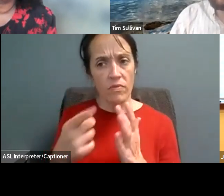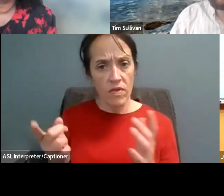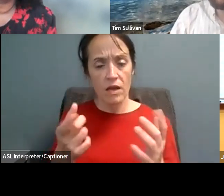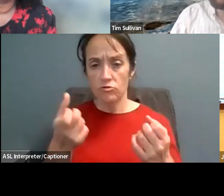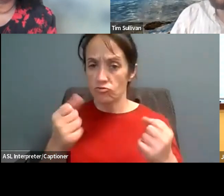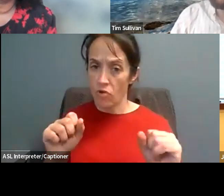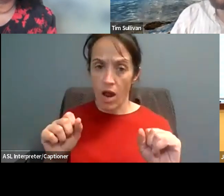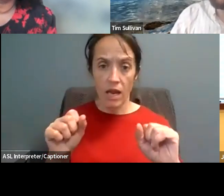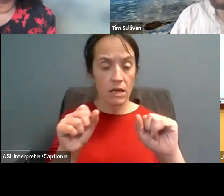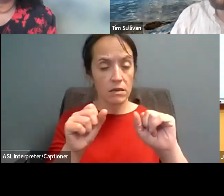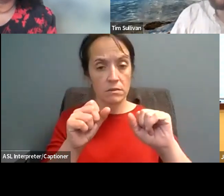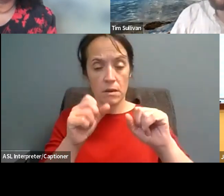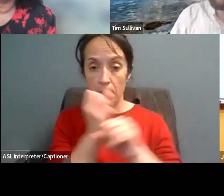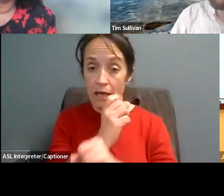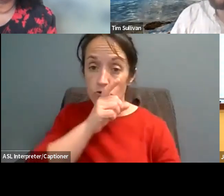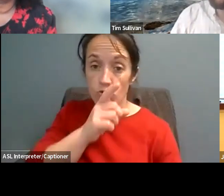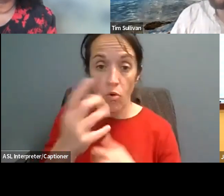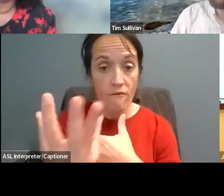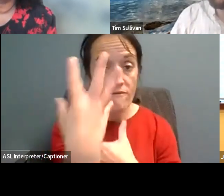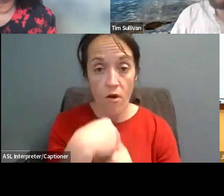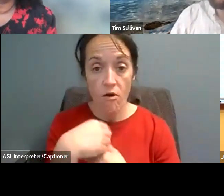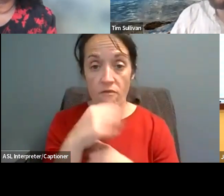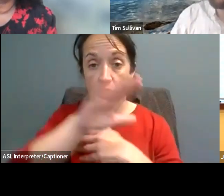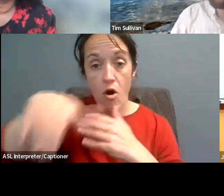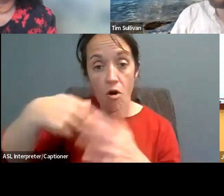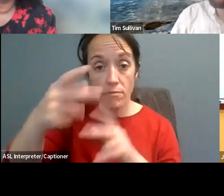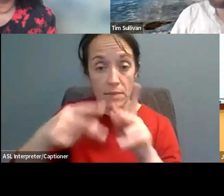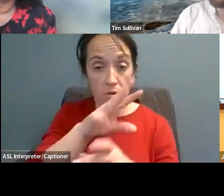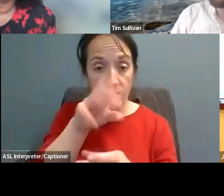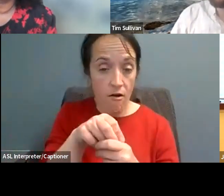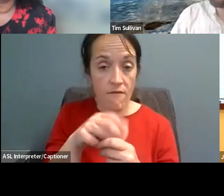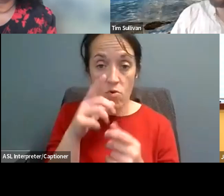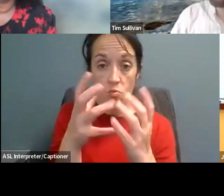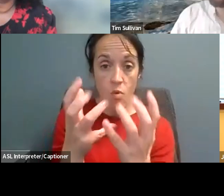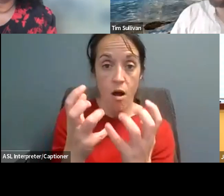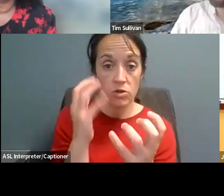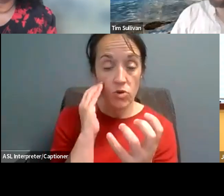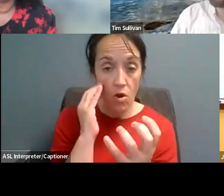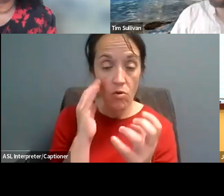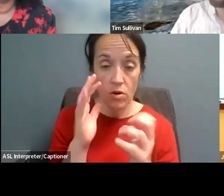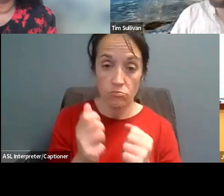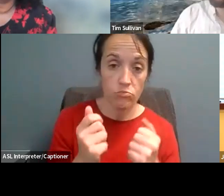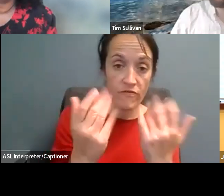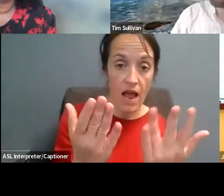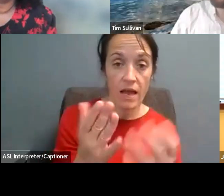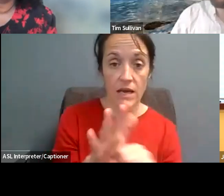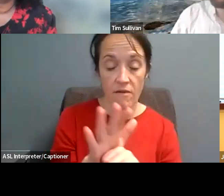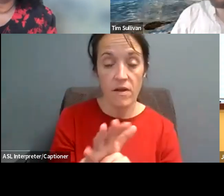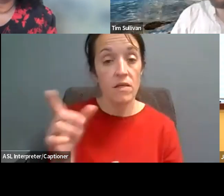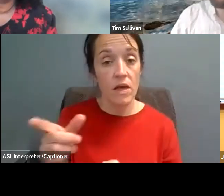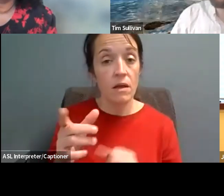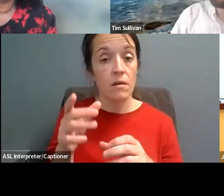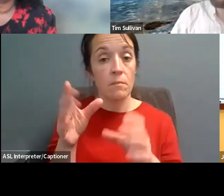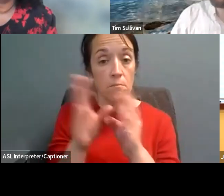address and to encompass the needs of their diverse stakeholder base. Sometimes they met in person, hybrid, and